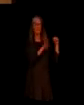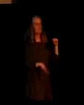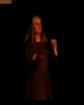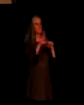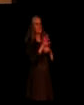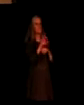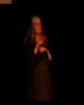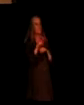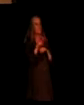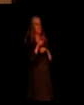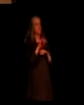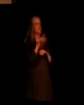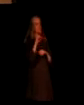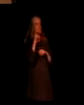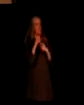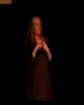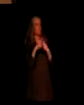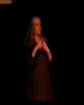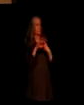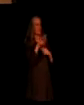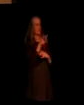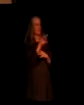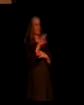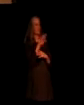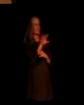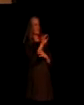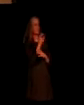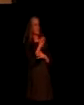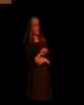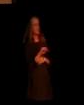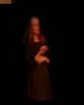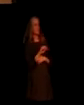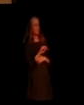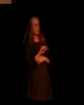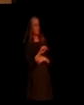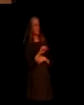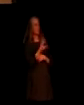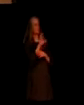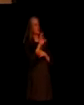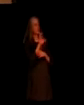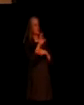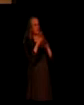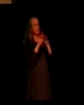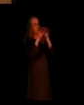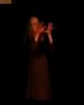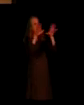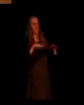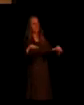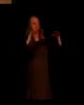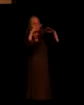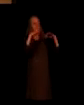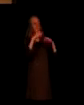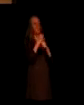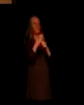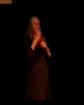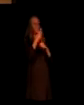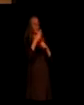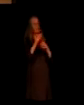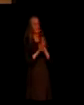we always hear about. 87% of carbon emissions every year from fossil fuels,